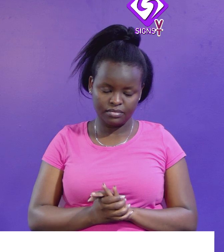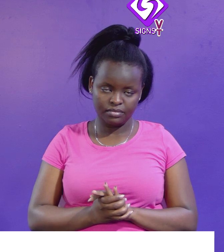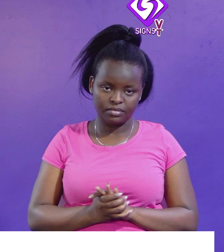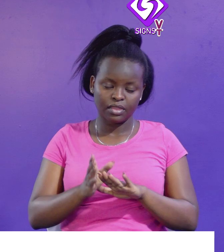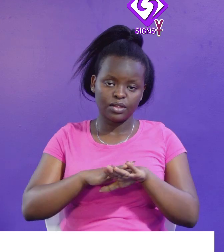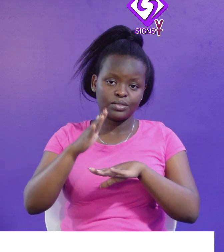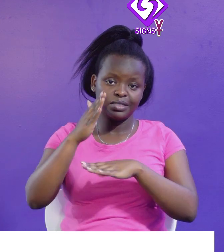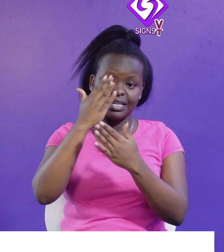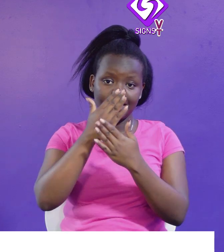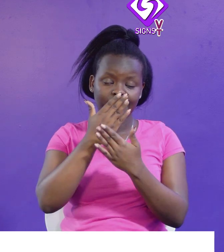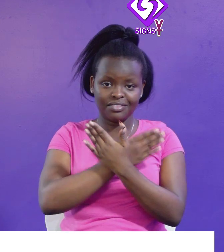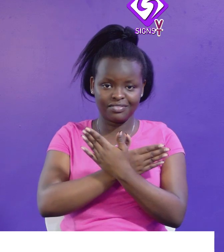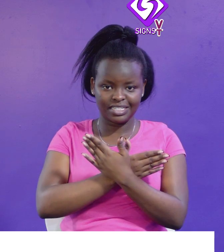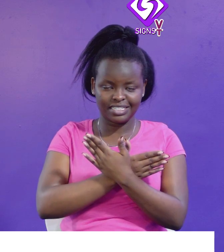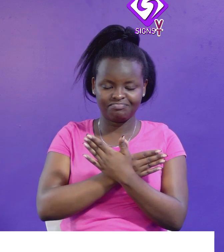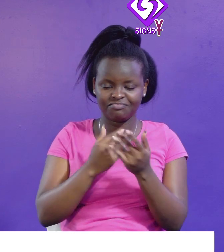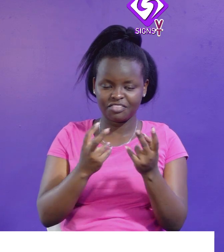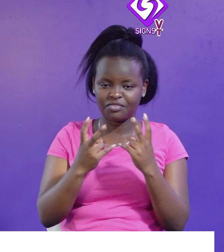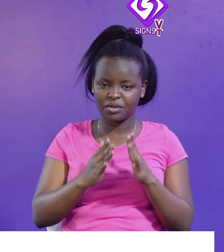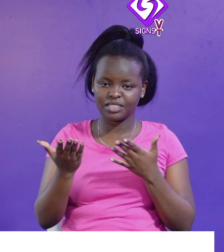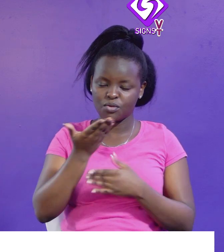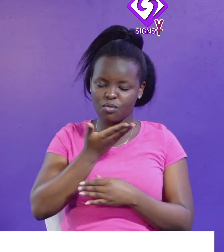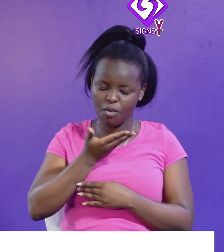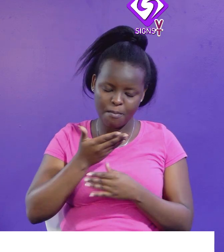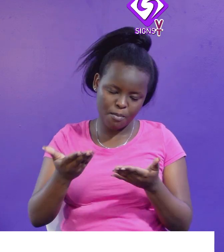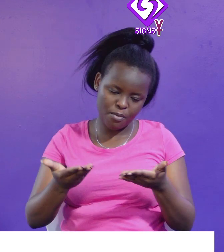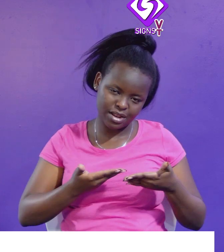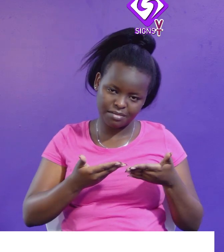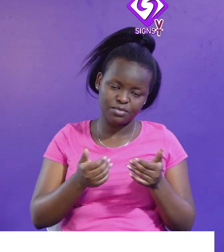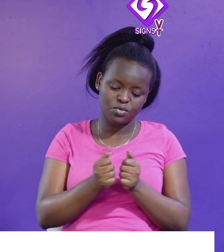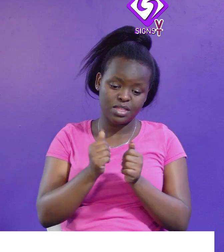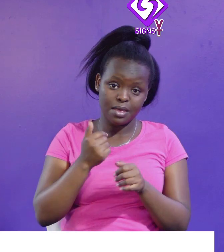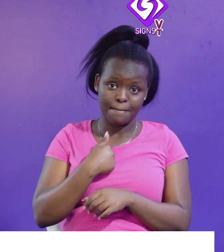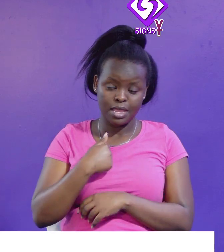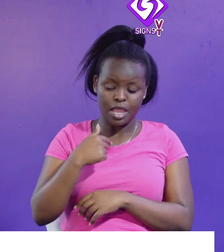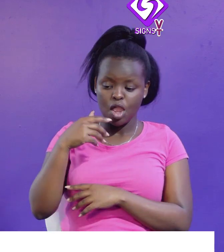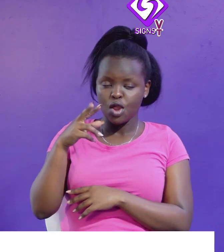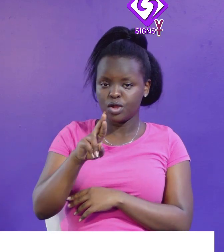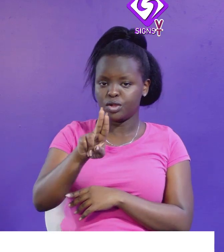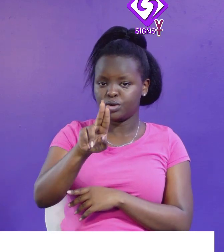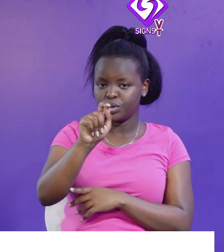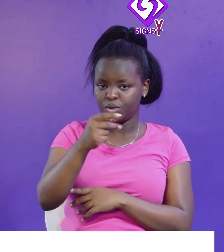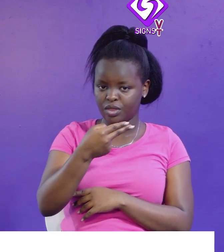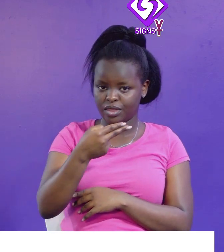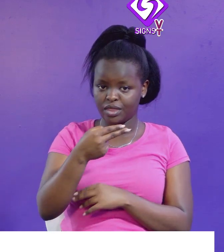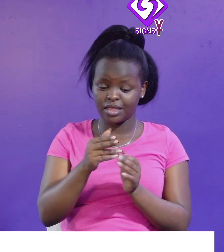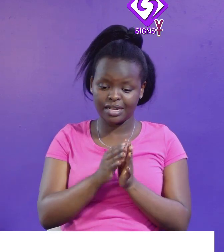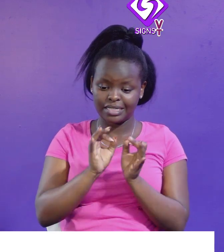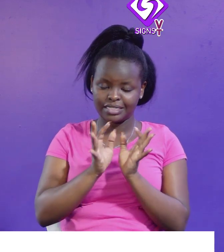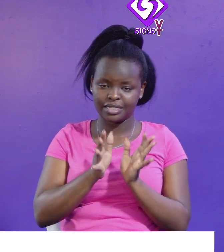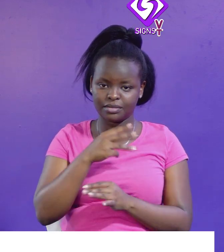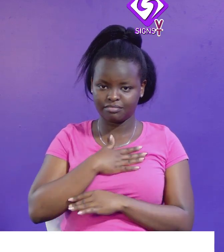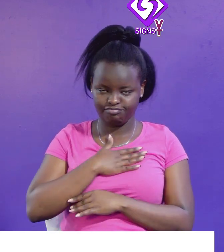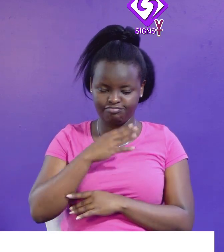Good evening, viewers, and a warm welcome to Science News with me, Ruth Mweni, and our sign language interpreter is Wanja Ngede. To our